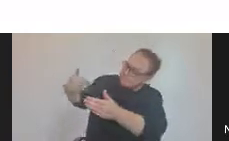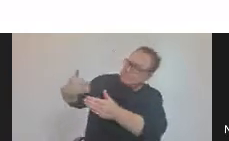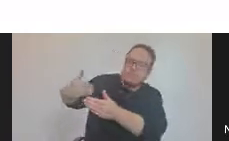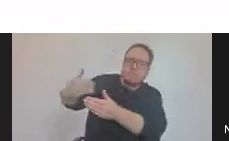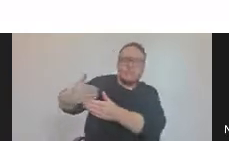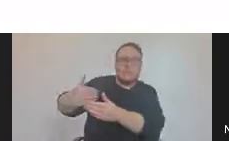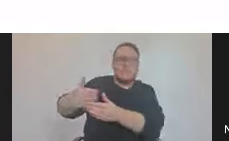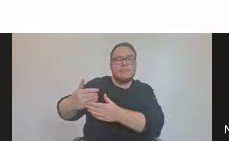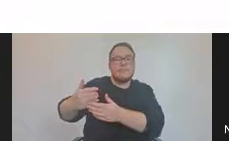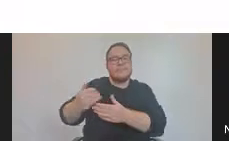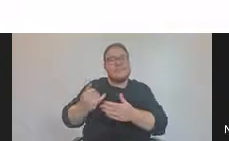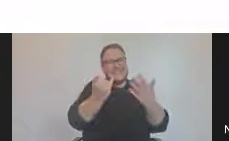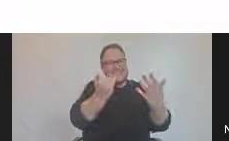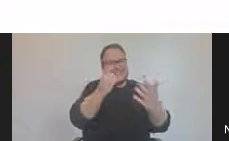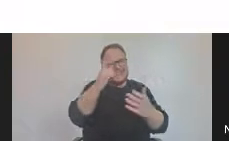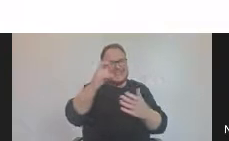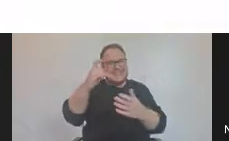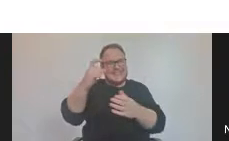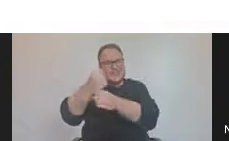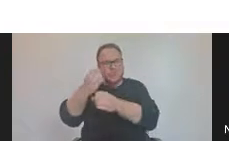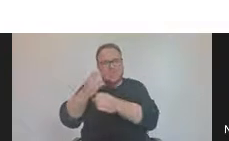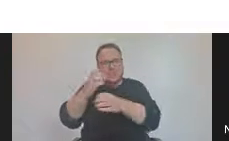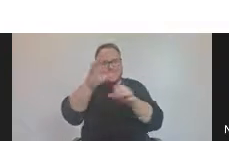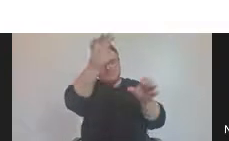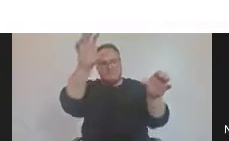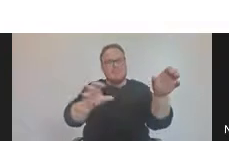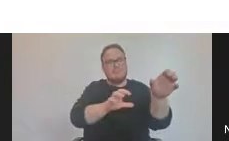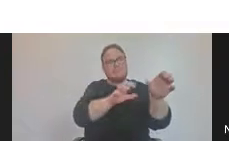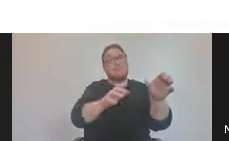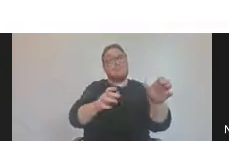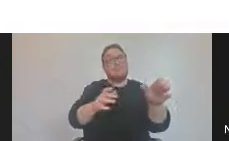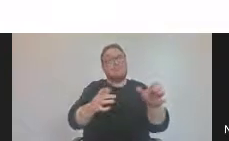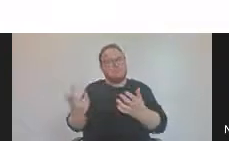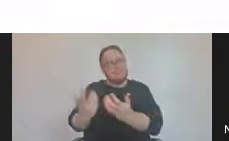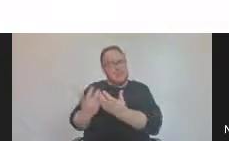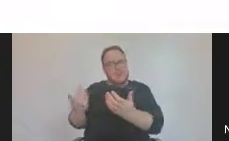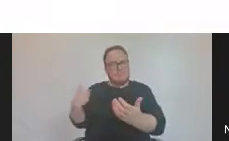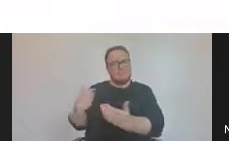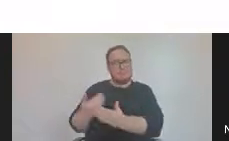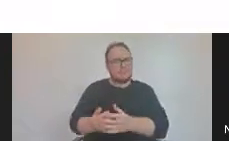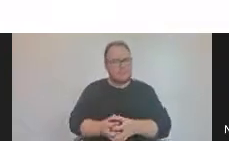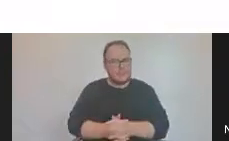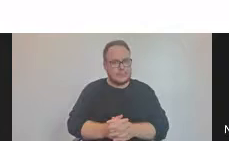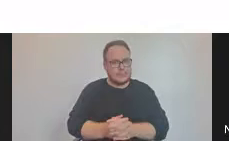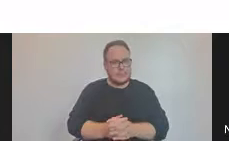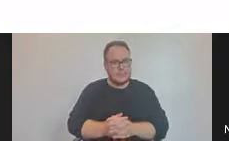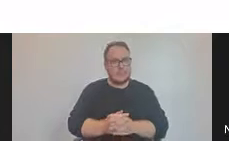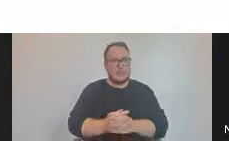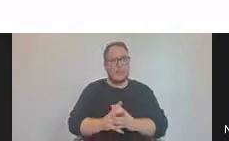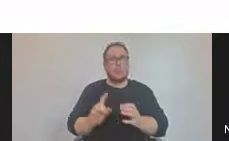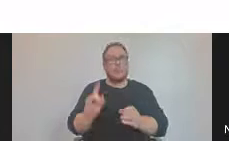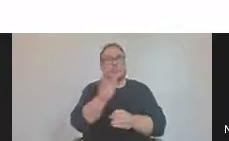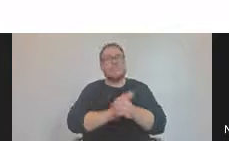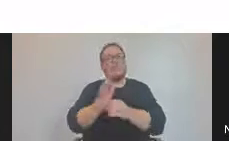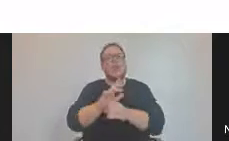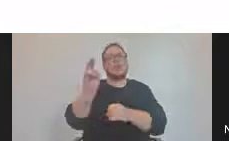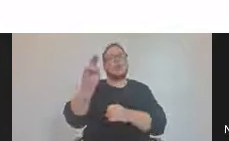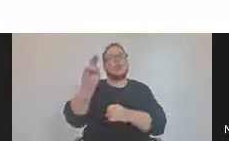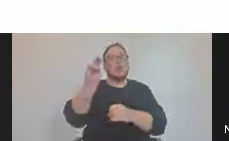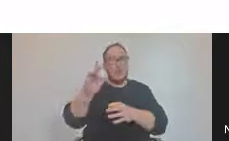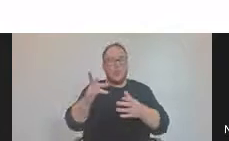6 CCGs. So through the Staffordshire and Stoke-on-Trent integrated care system, we are reforming how